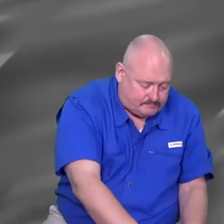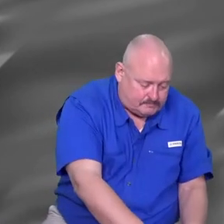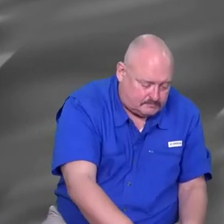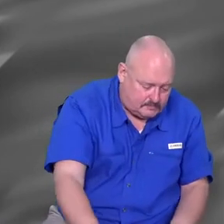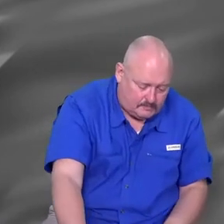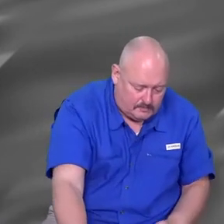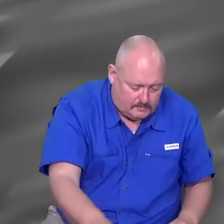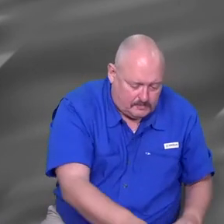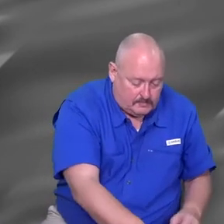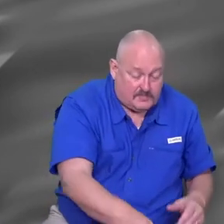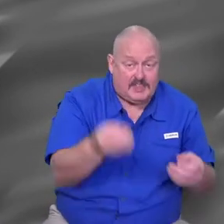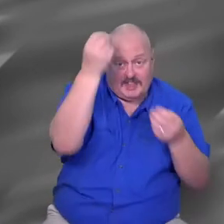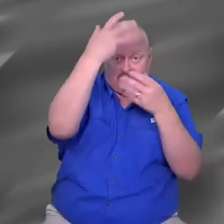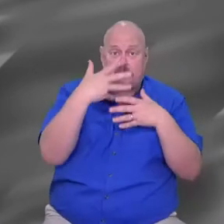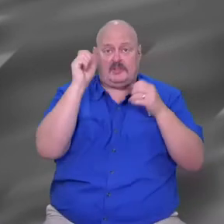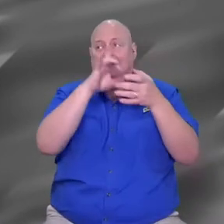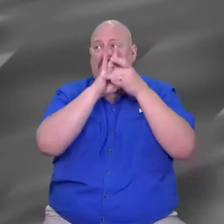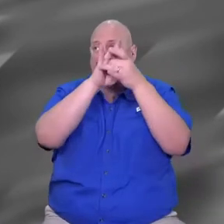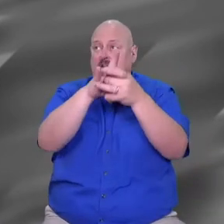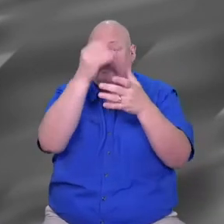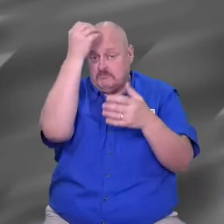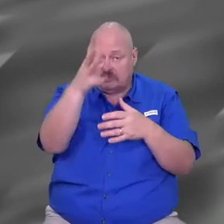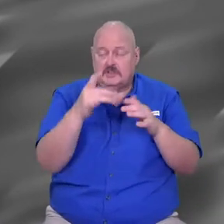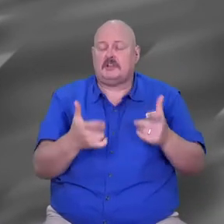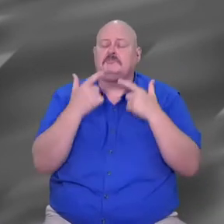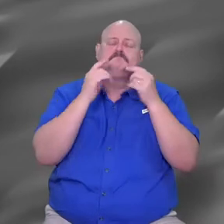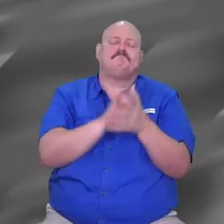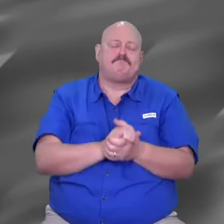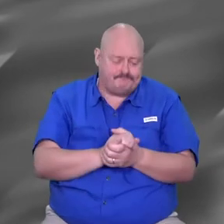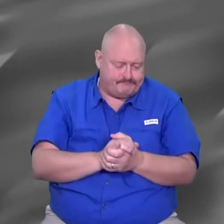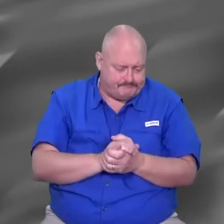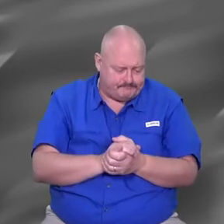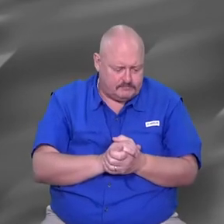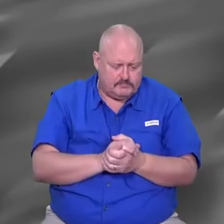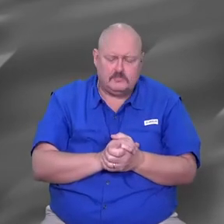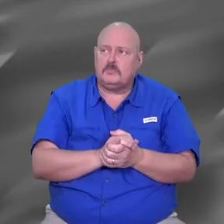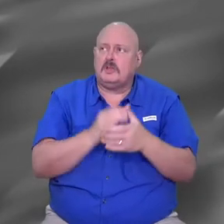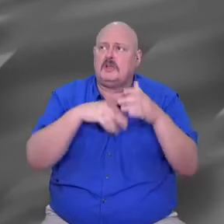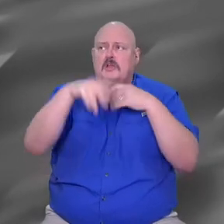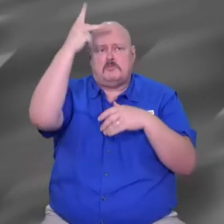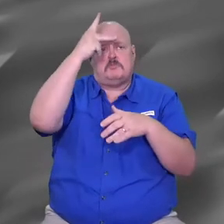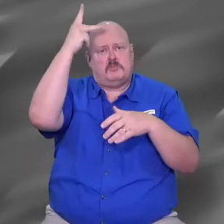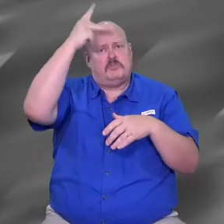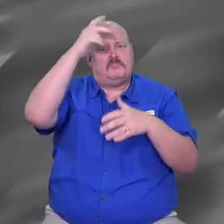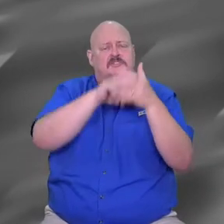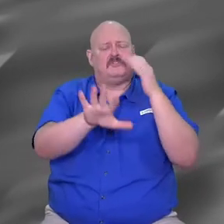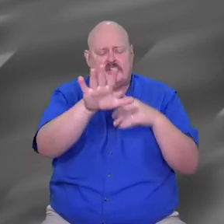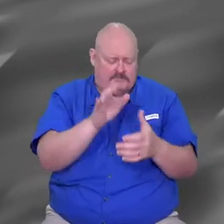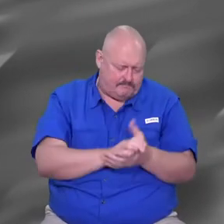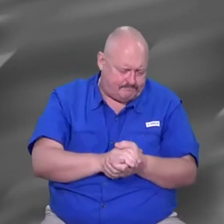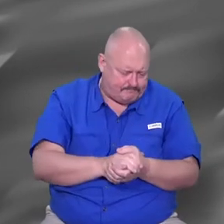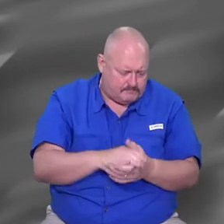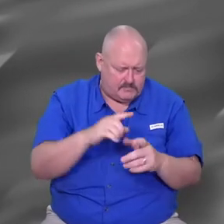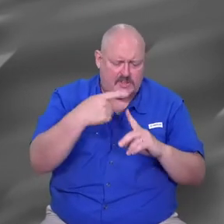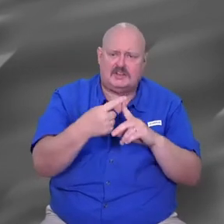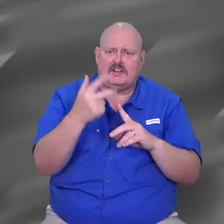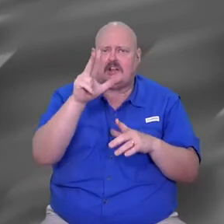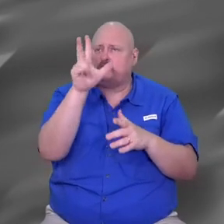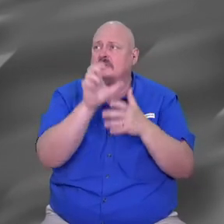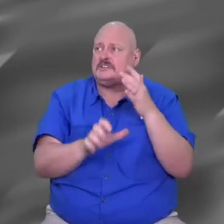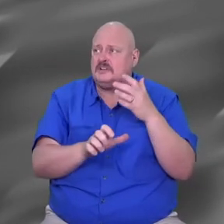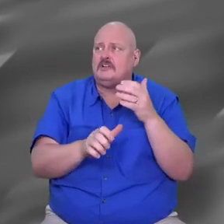information that hopefully you can relay into their lives. When we enter Proverbs chapter 5, for the next three